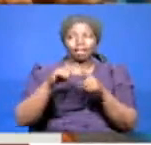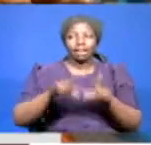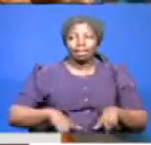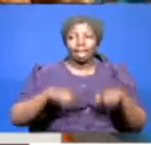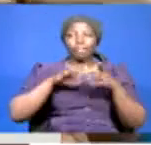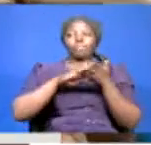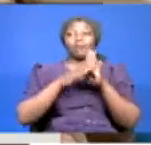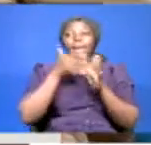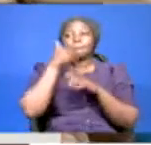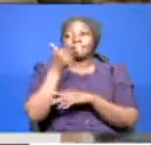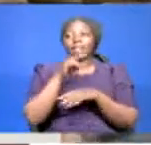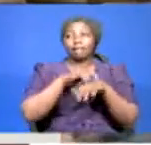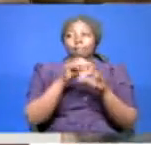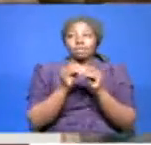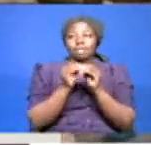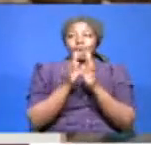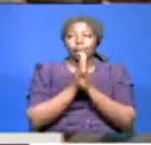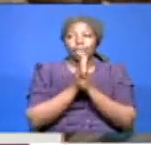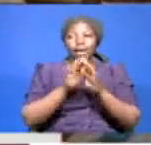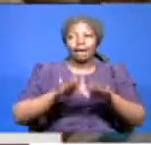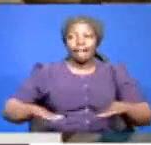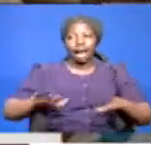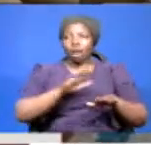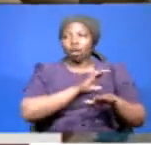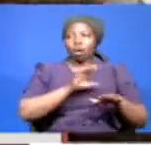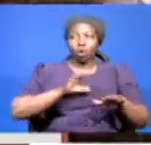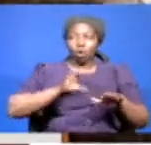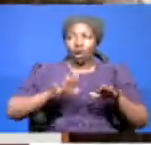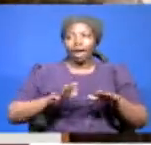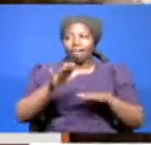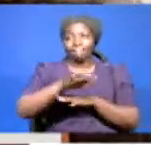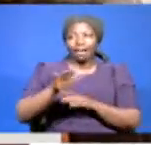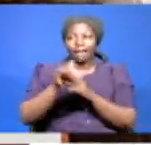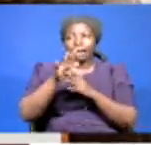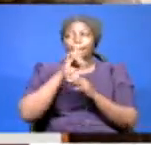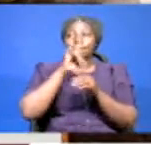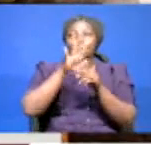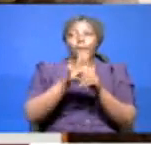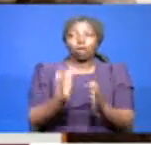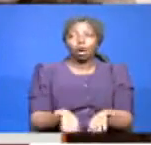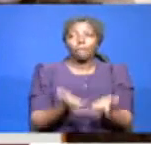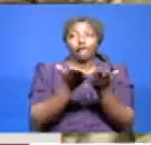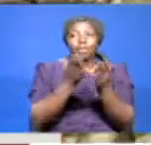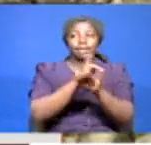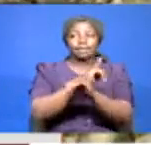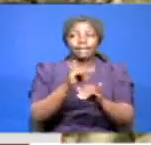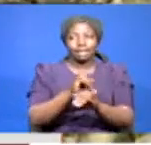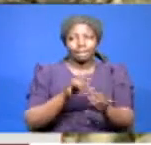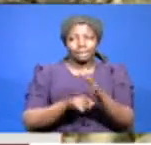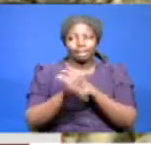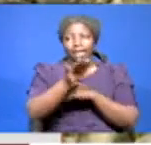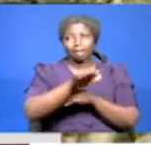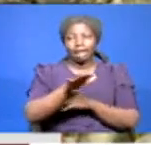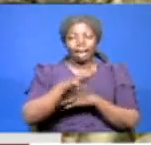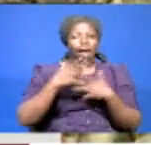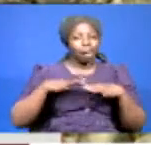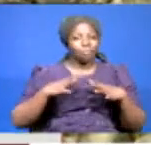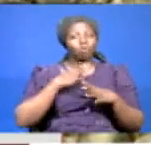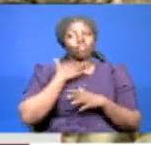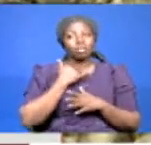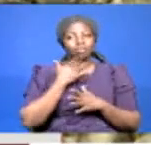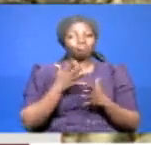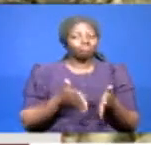leaders committed to ensure improved hygiene in the locality. Residents in Kayole want trenches unblocked to avert